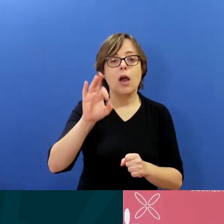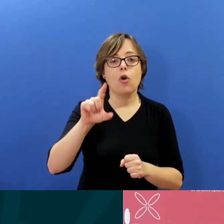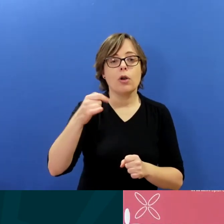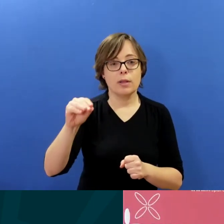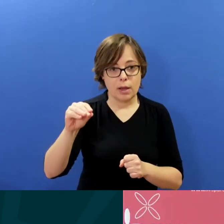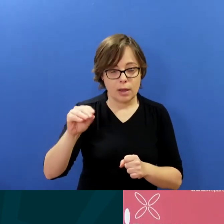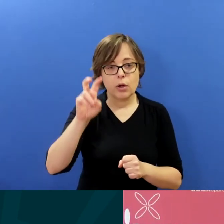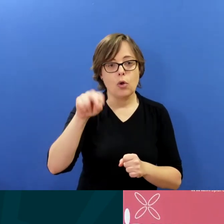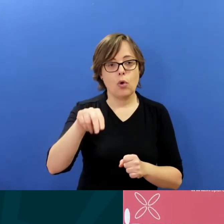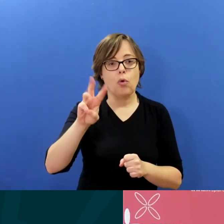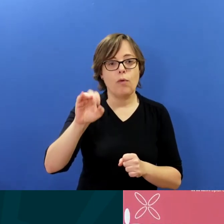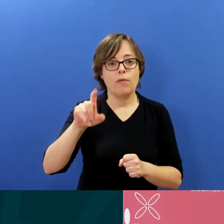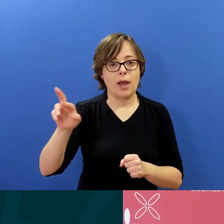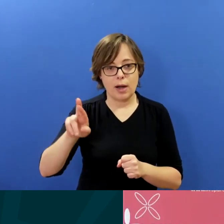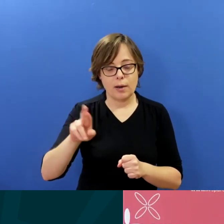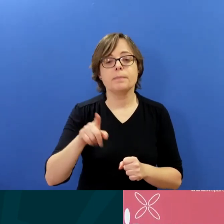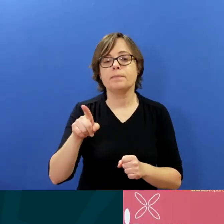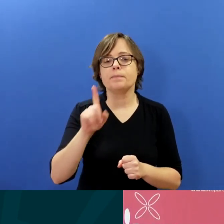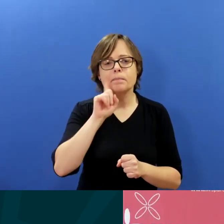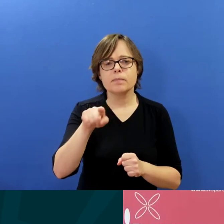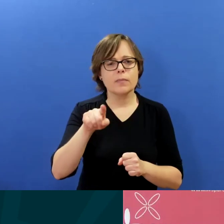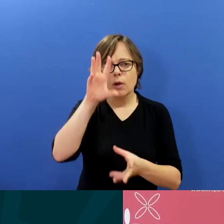have a question to Ms. Caroline Huvila,